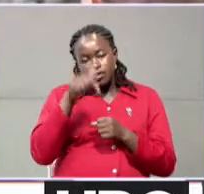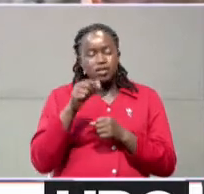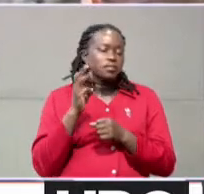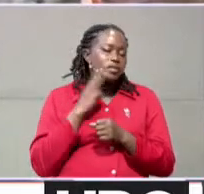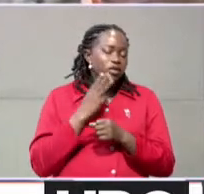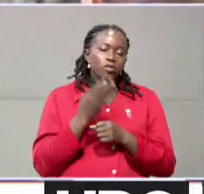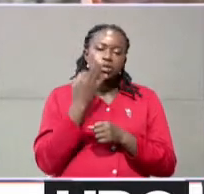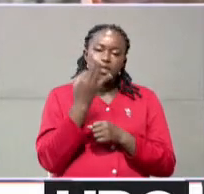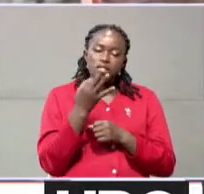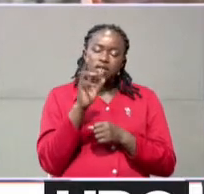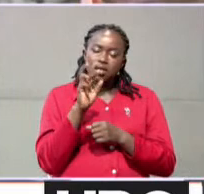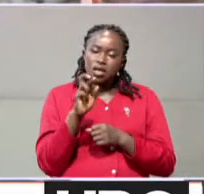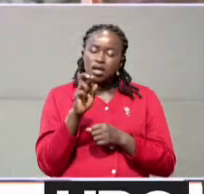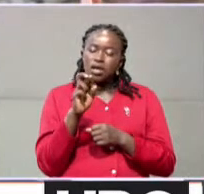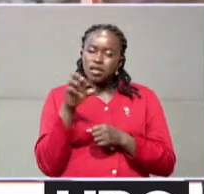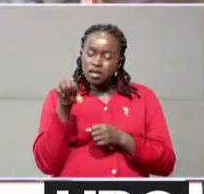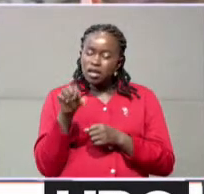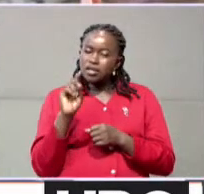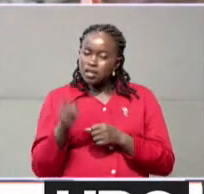389